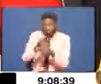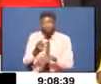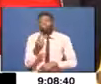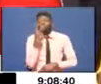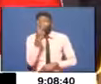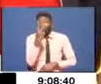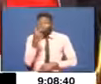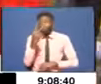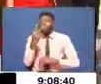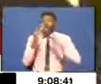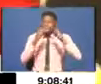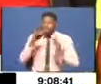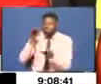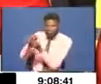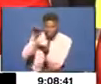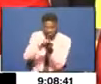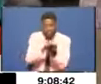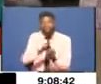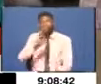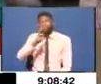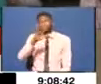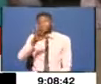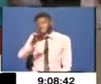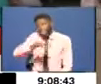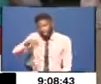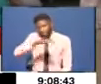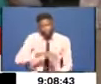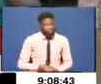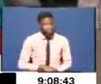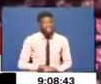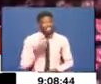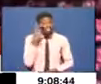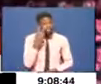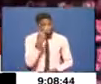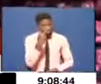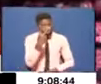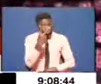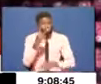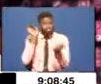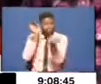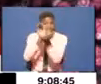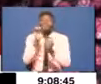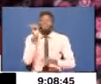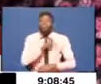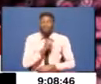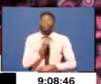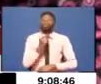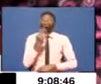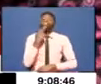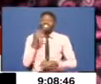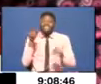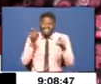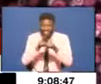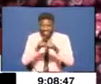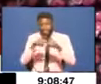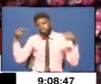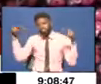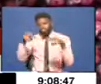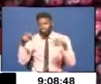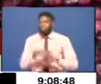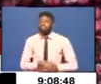Githurai. Two suspects have been arrested and the sugar confiscated. Sukari nyingi sana ambayo tulijua ya kwamba